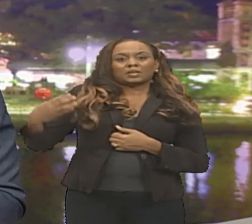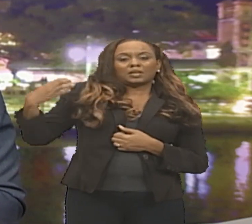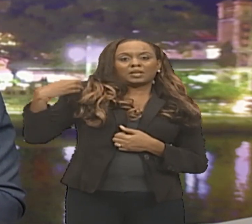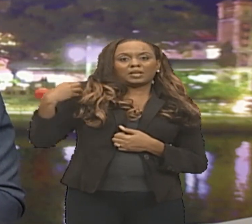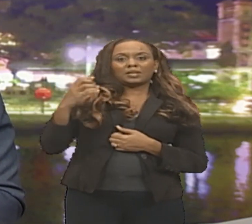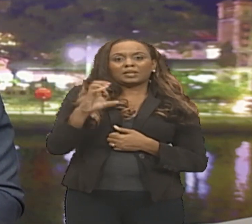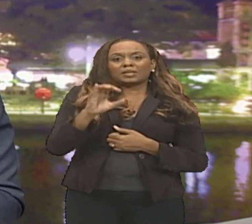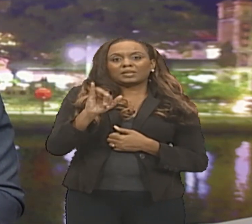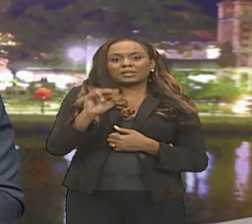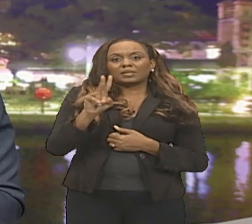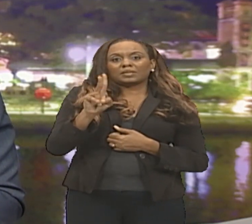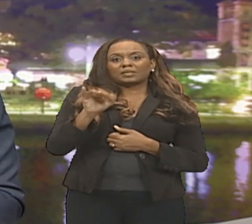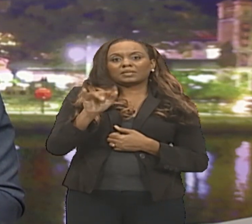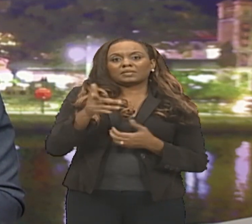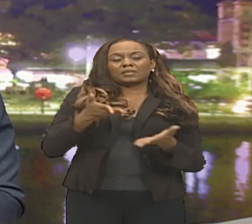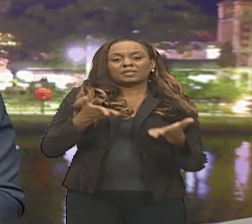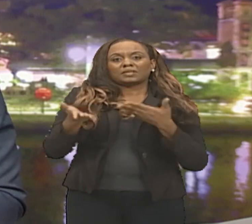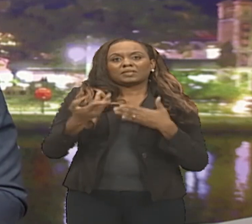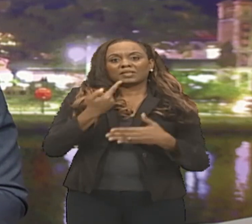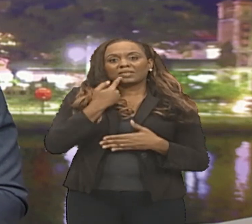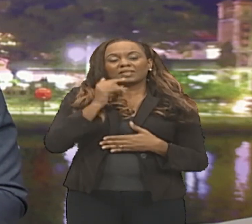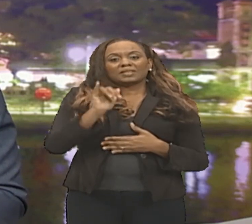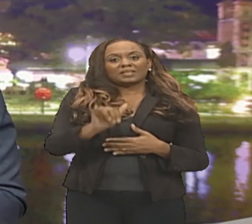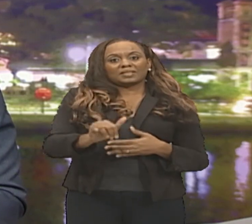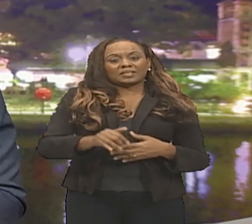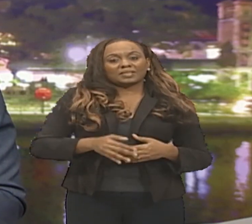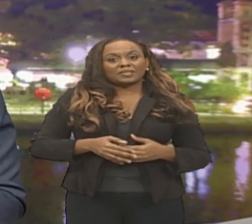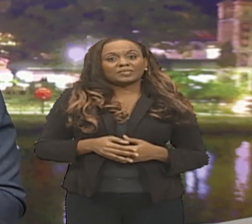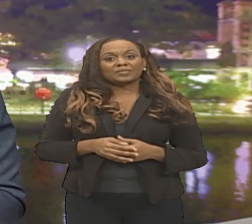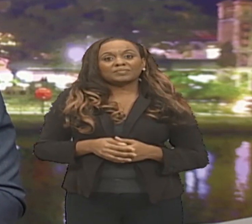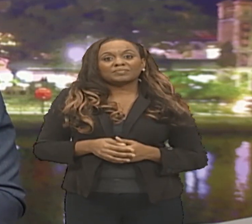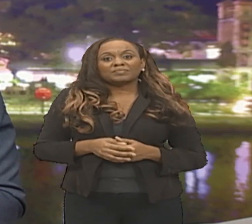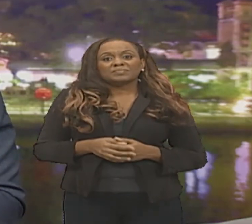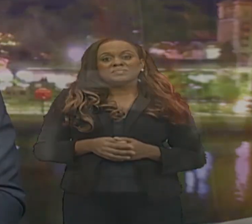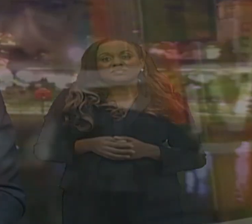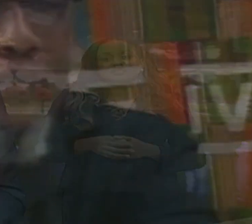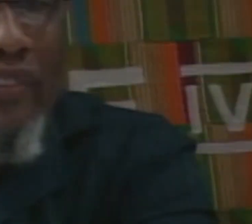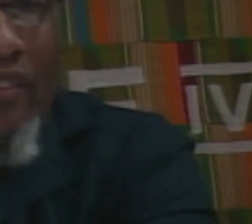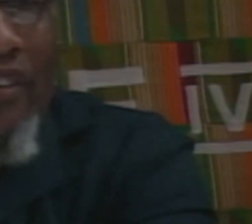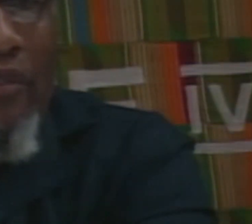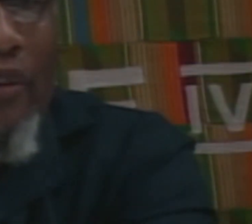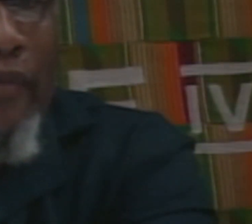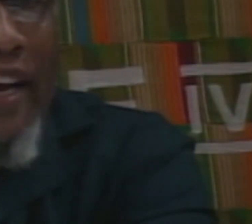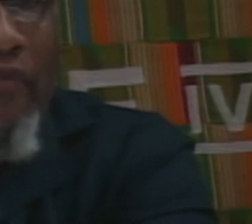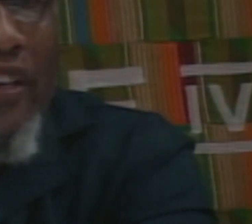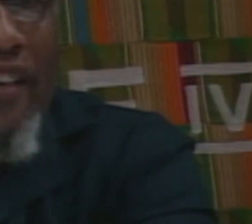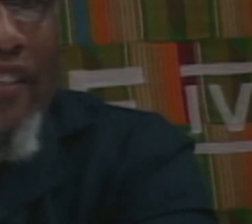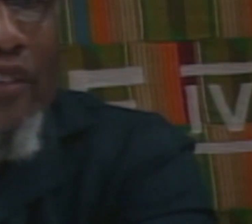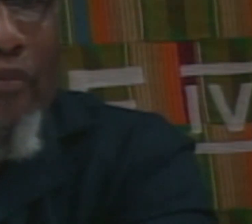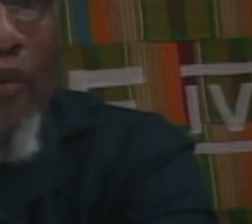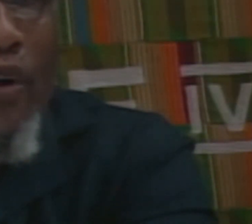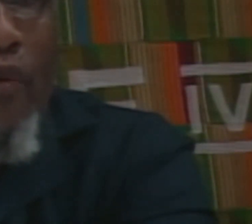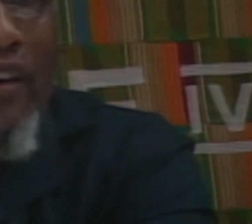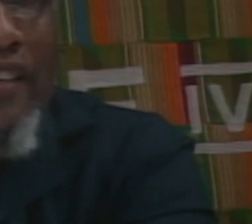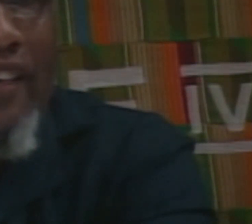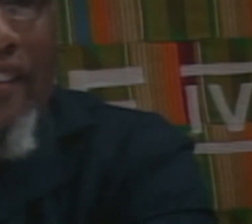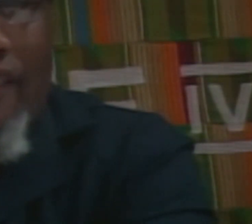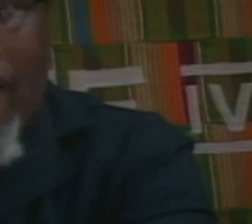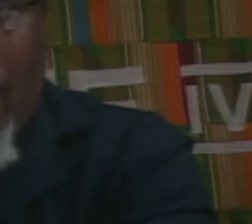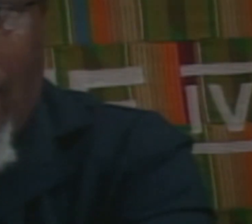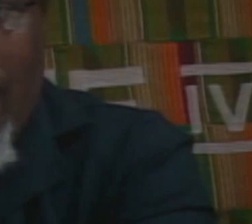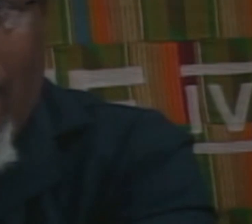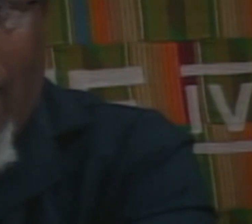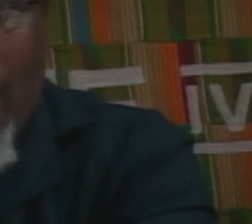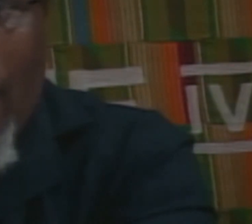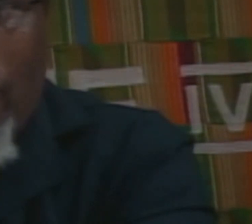of the civil service, Dr. Louis Woodruff. He says those affected are being given a package which includes an exit check for